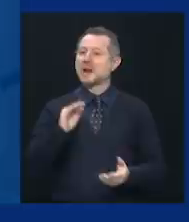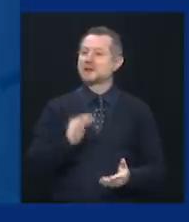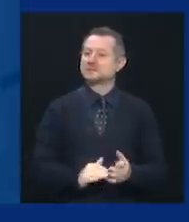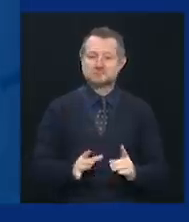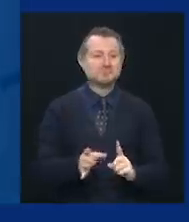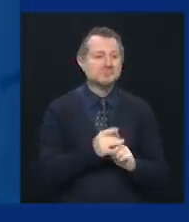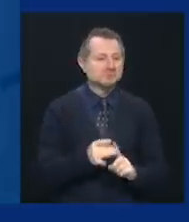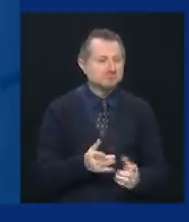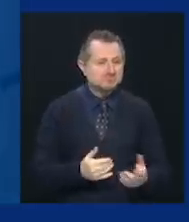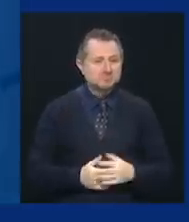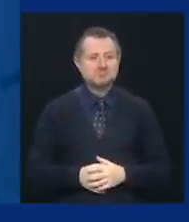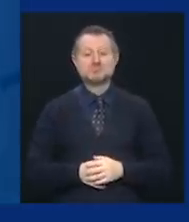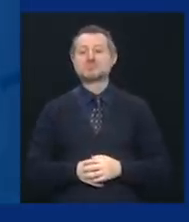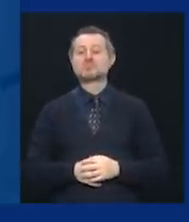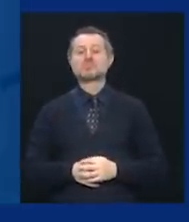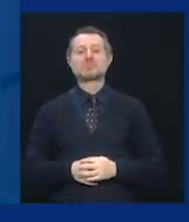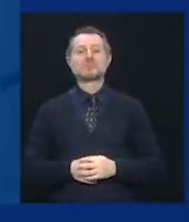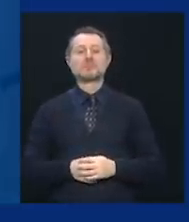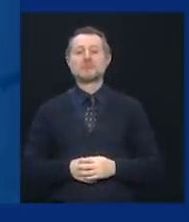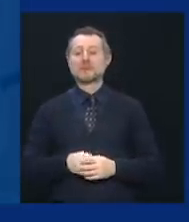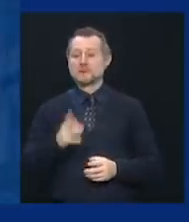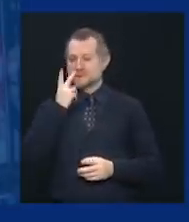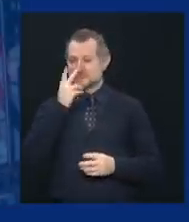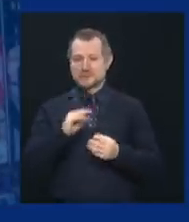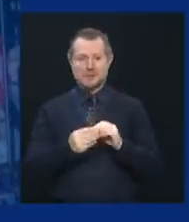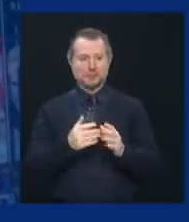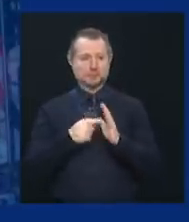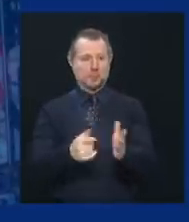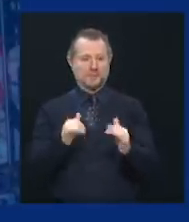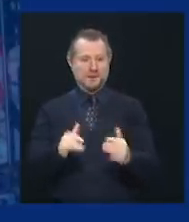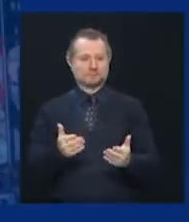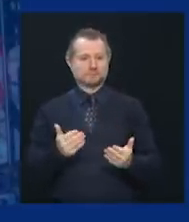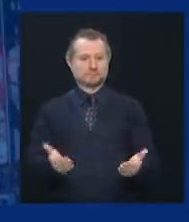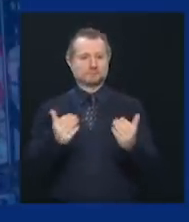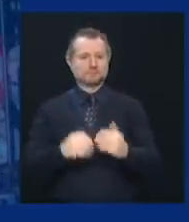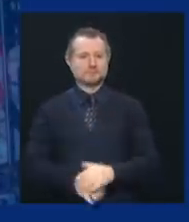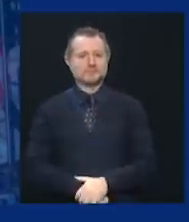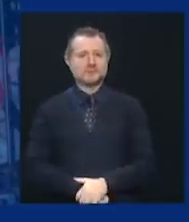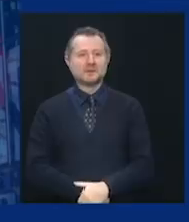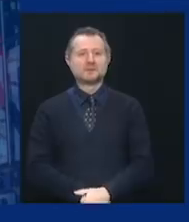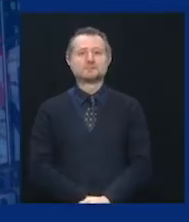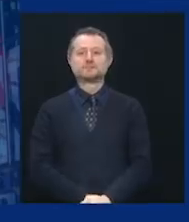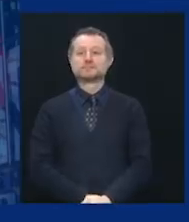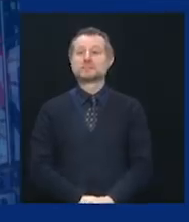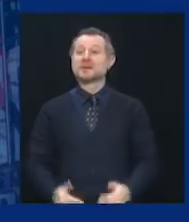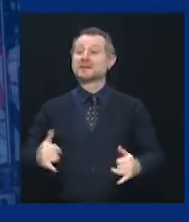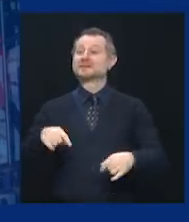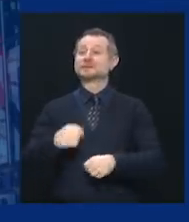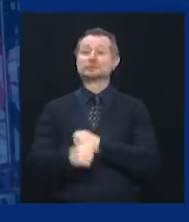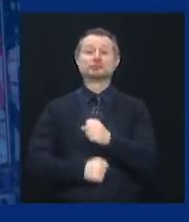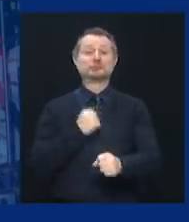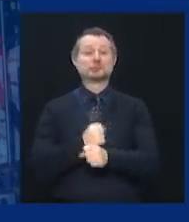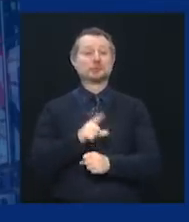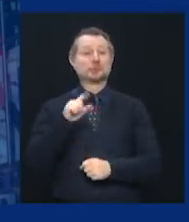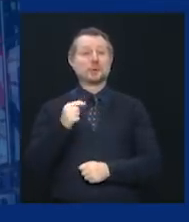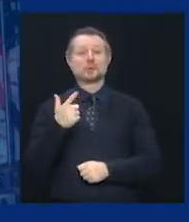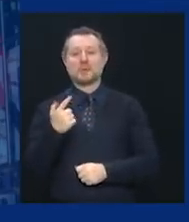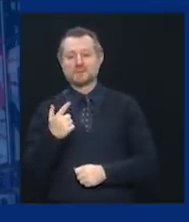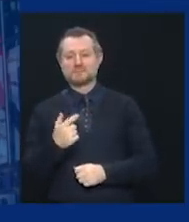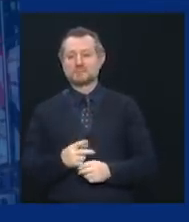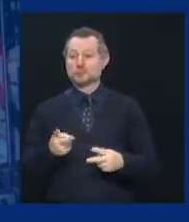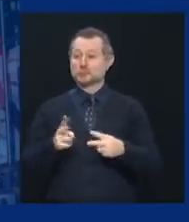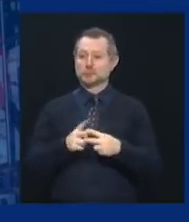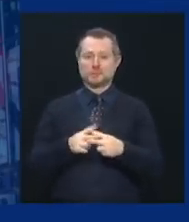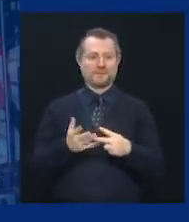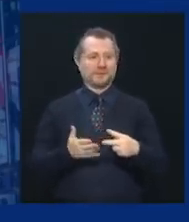see the result in the numbers. They have a lower positivity rate. 2021, we're going to be focusing on